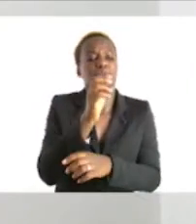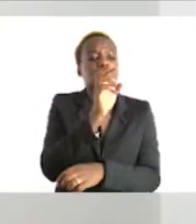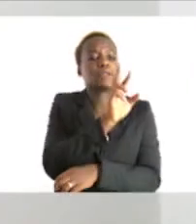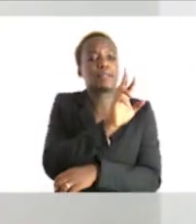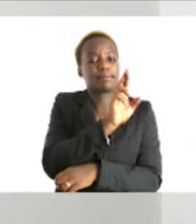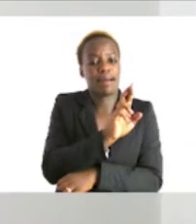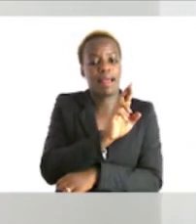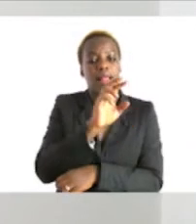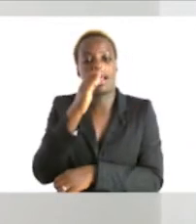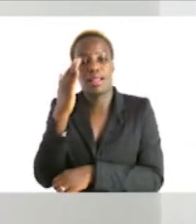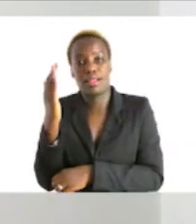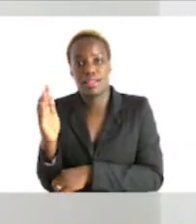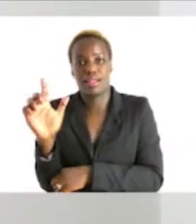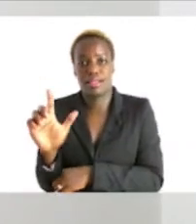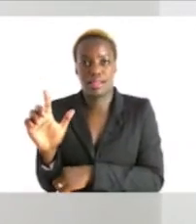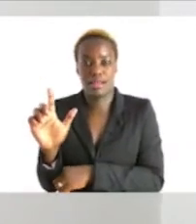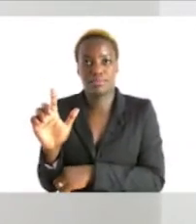first number to the last one.